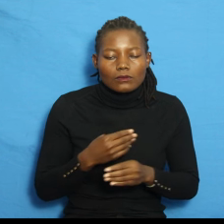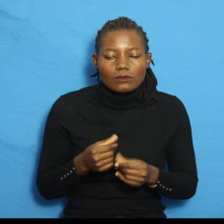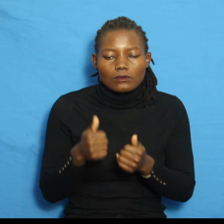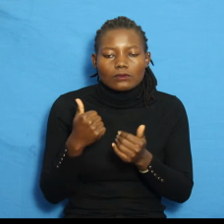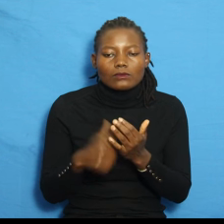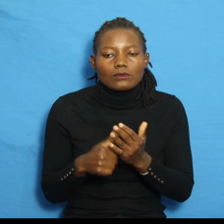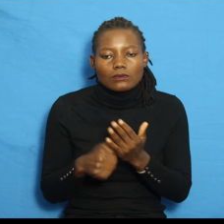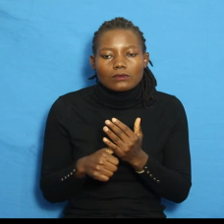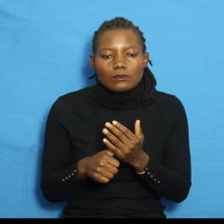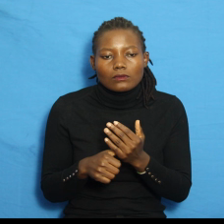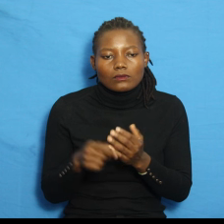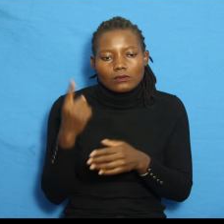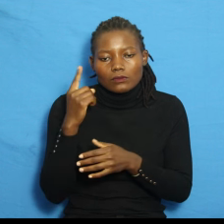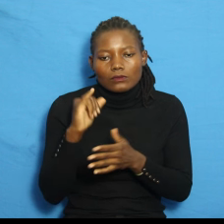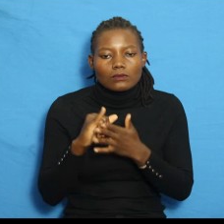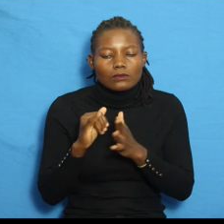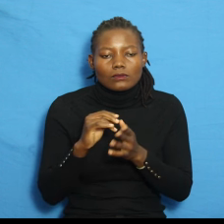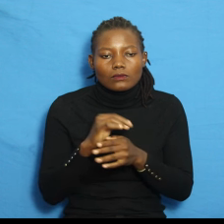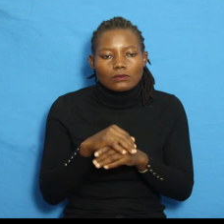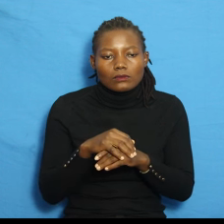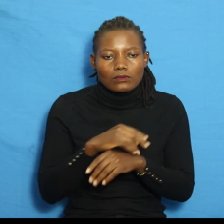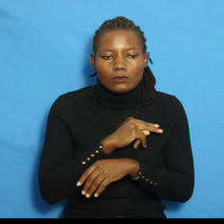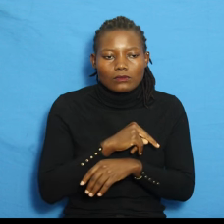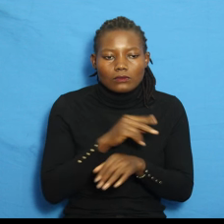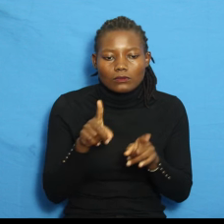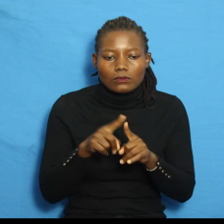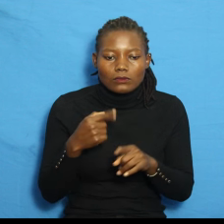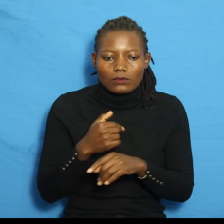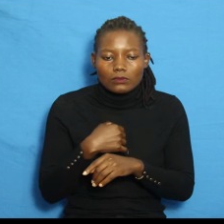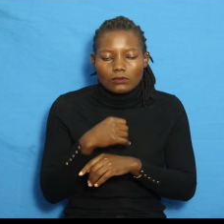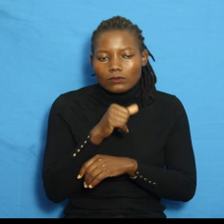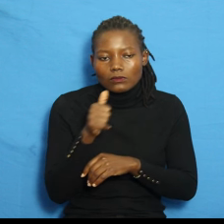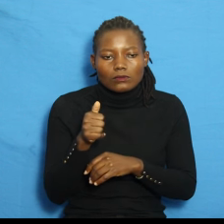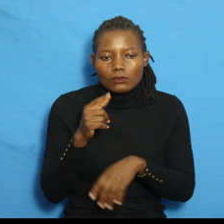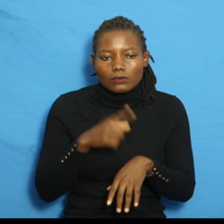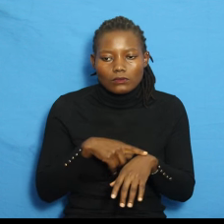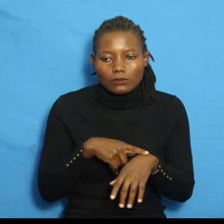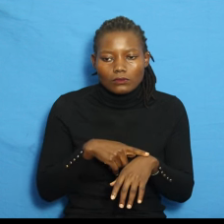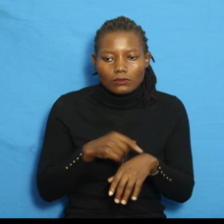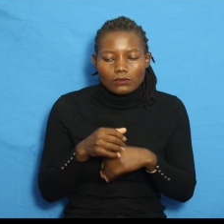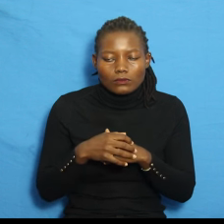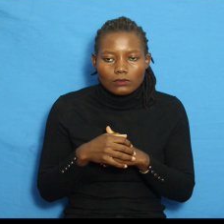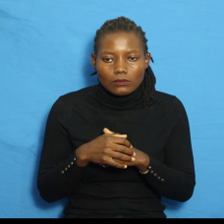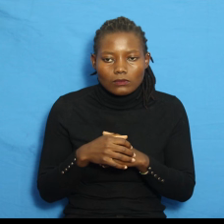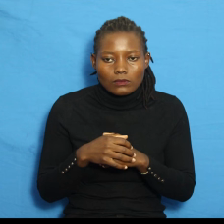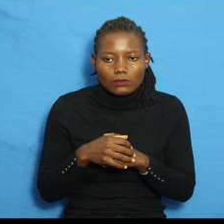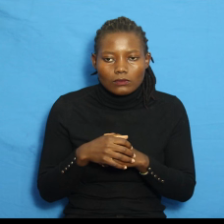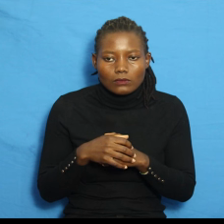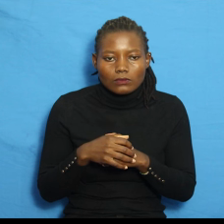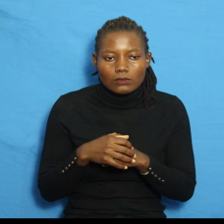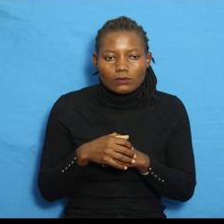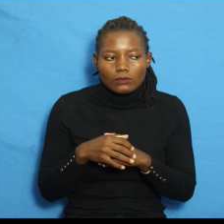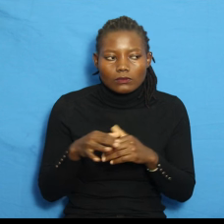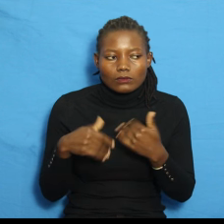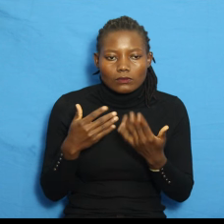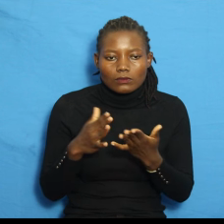relationships of vectors to help us in solving a problem of that nature. You also have aspects that you can do in cricket when the